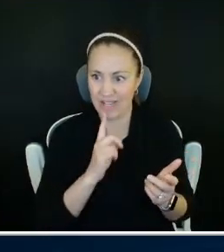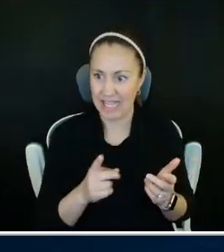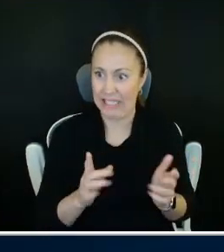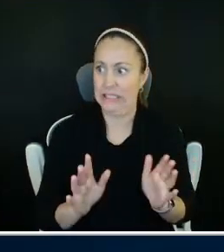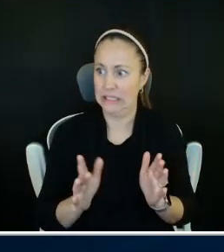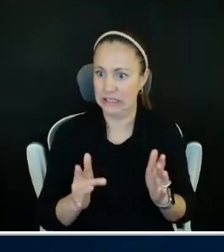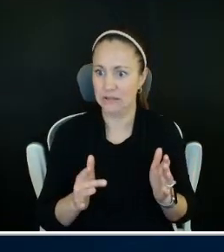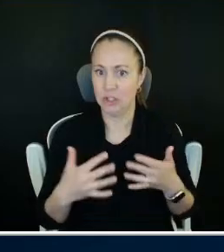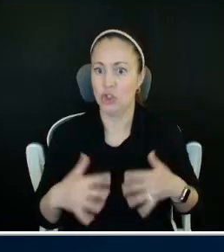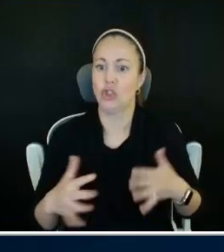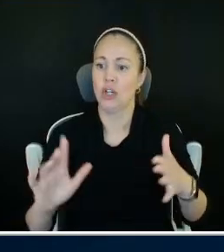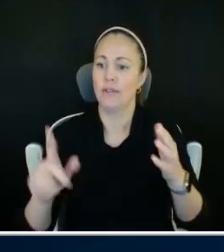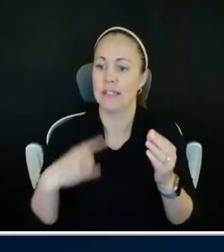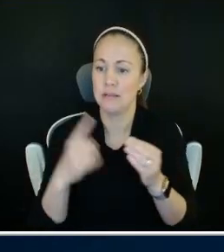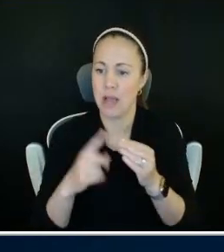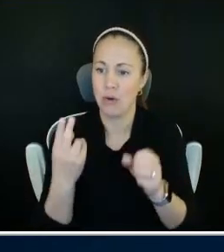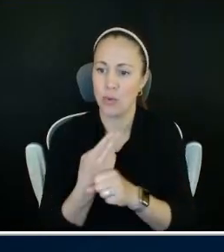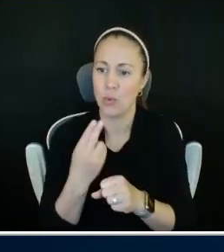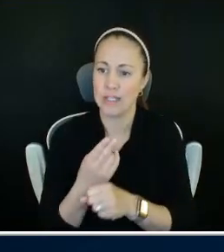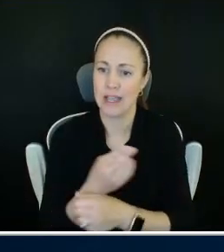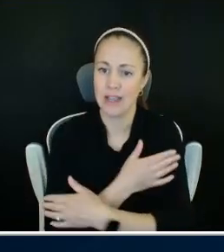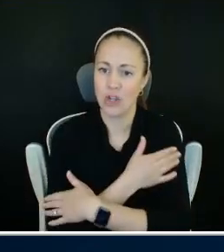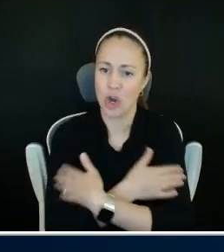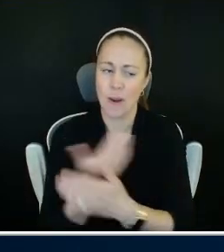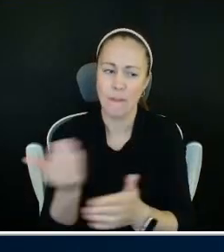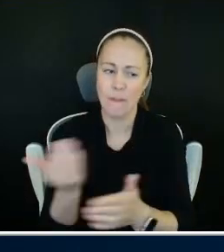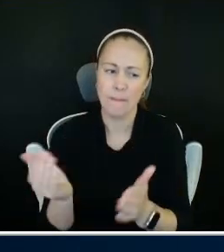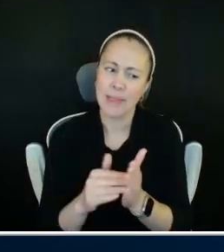sense? Was it hard to just let go and give it your all?